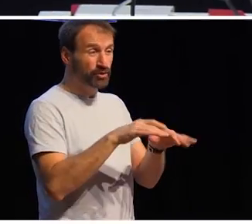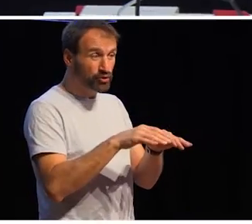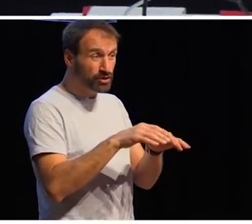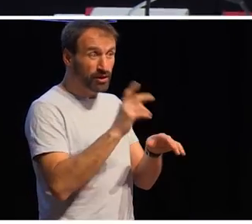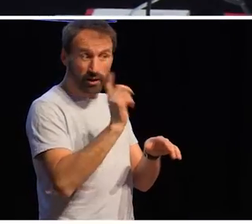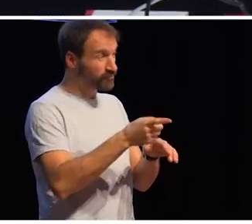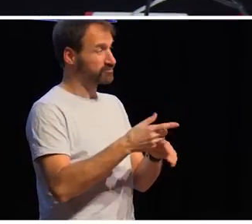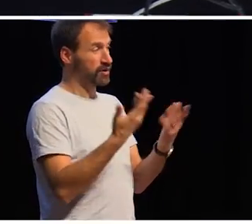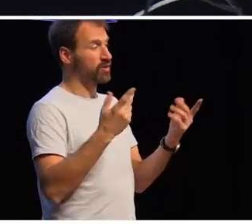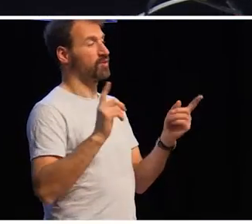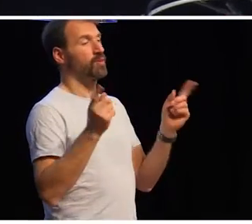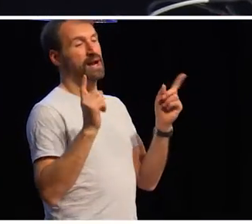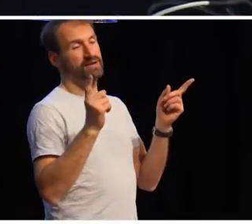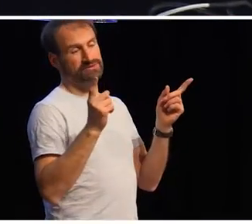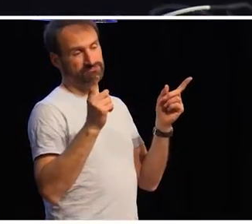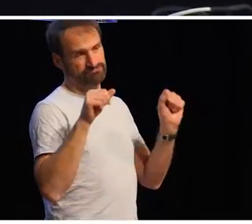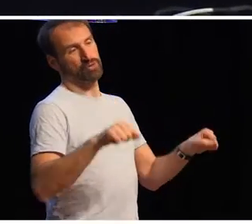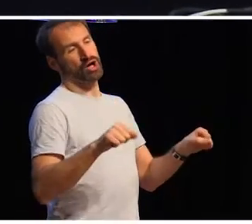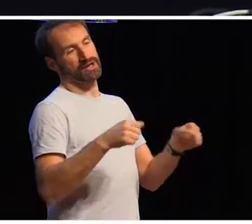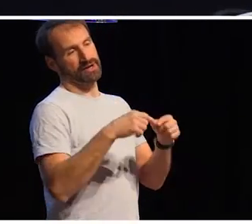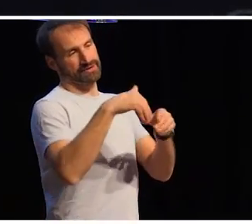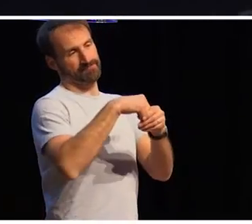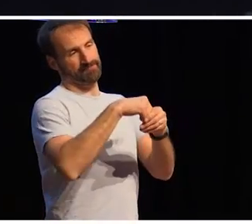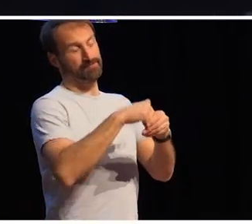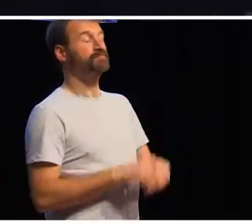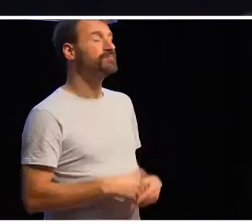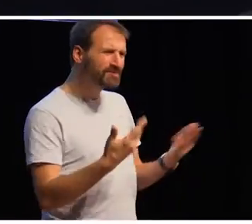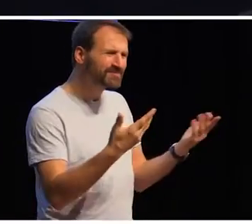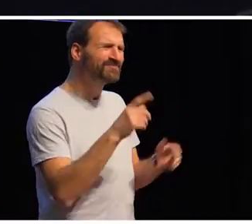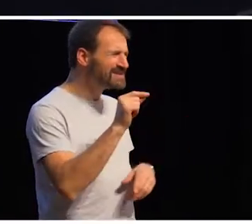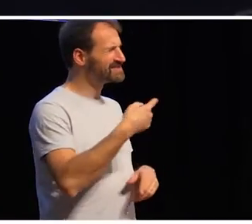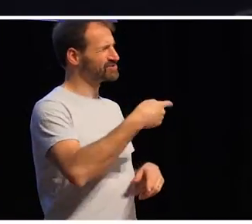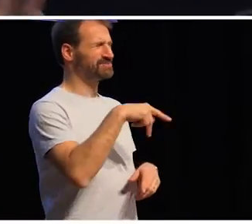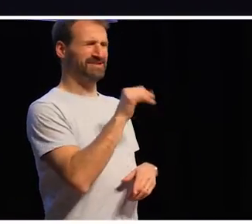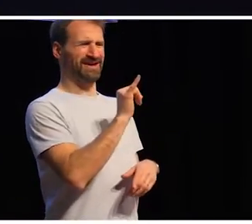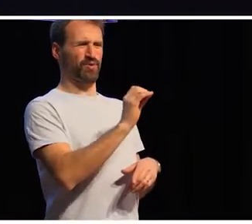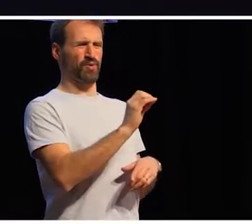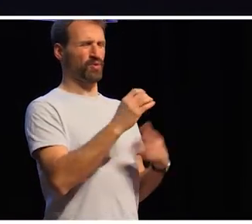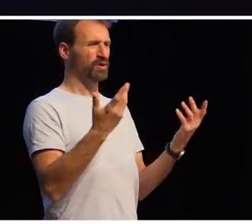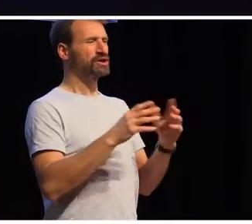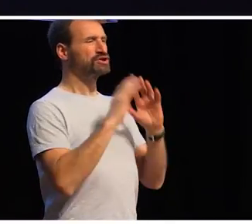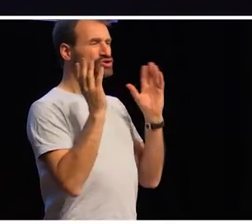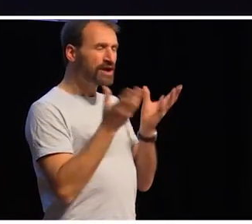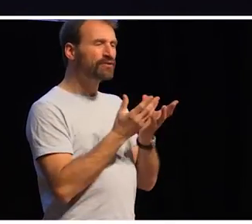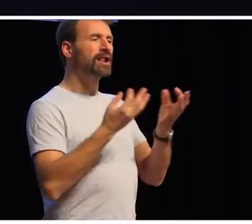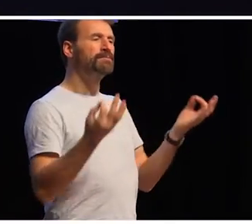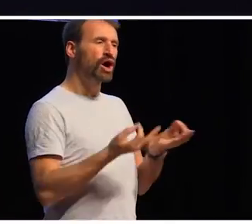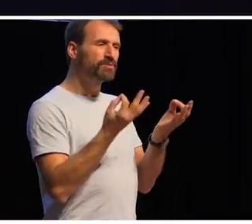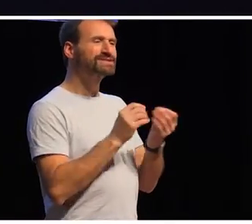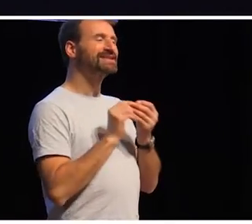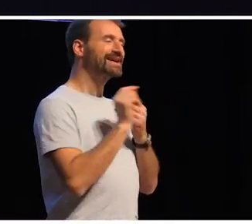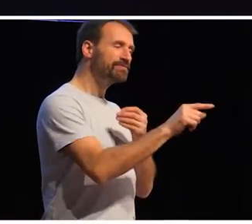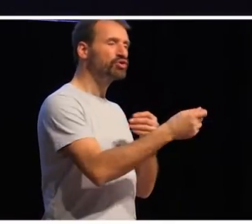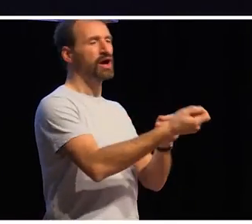wireless capabilities. So what is a GPIO? GPIO basically means general purpose input-output